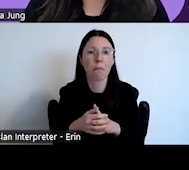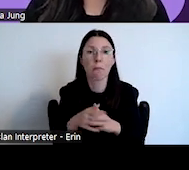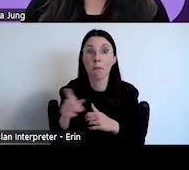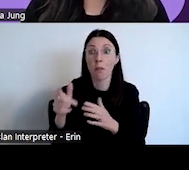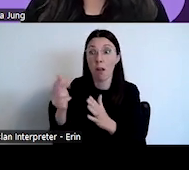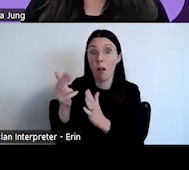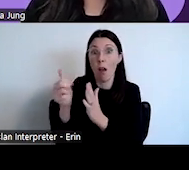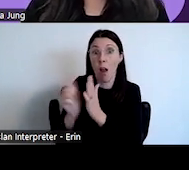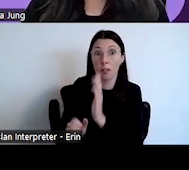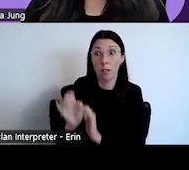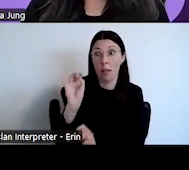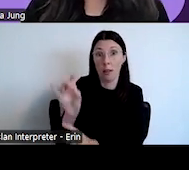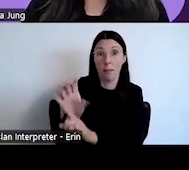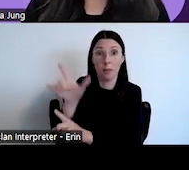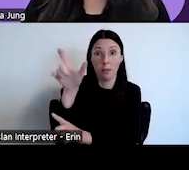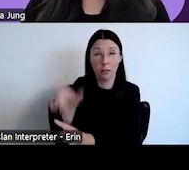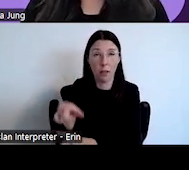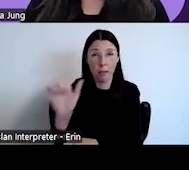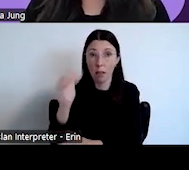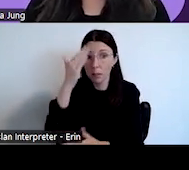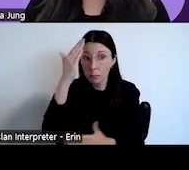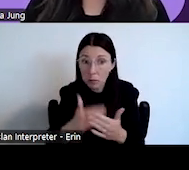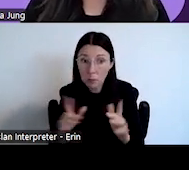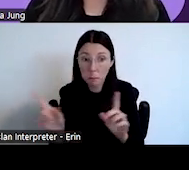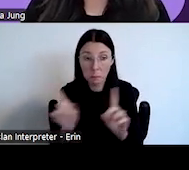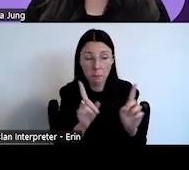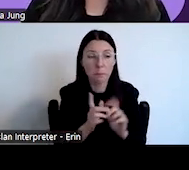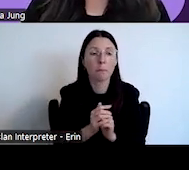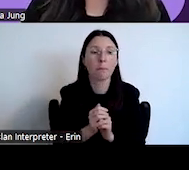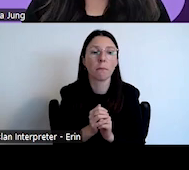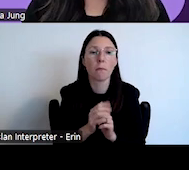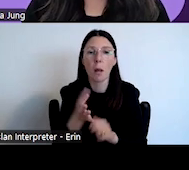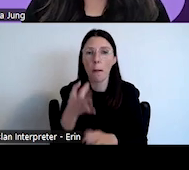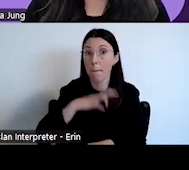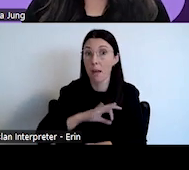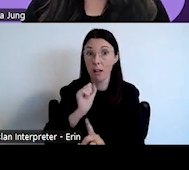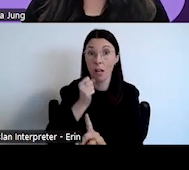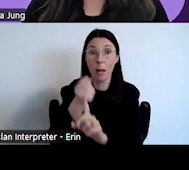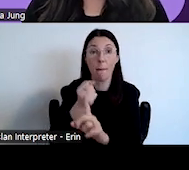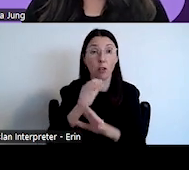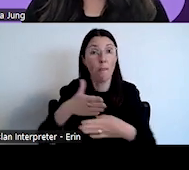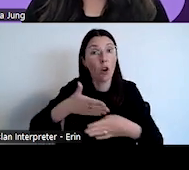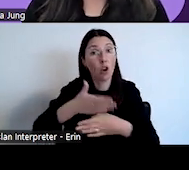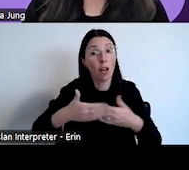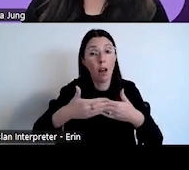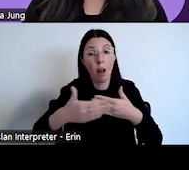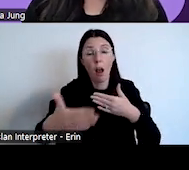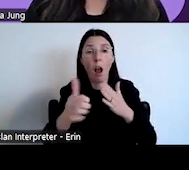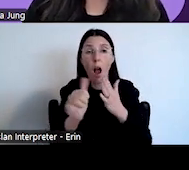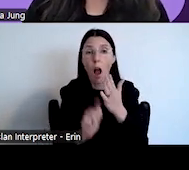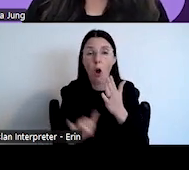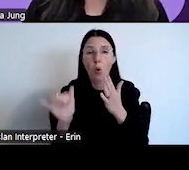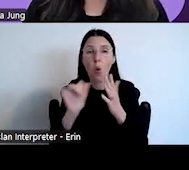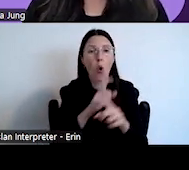and creative workers involved, the benefit and impact on career, artistic, or cultural practice of the